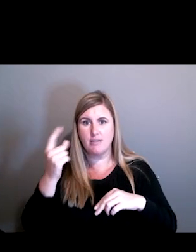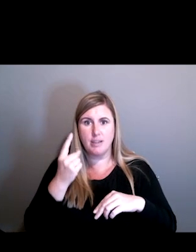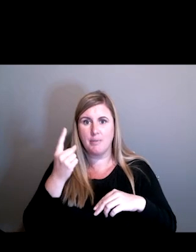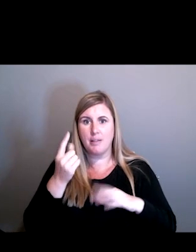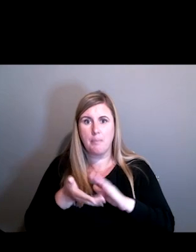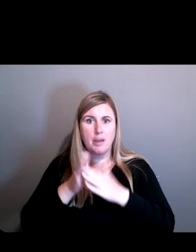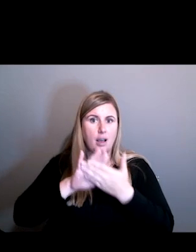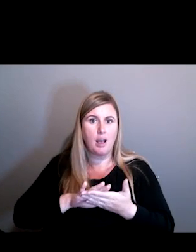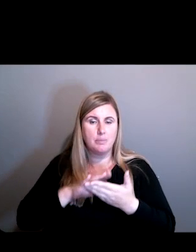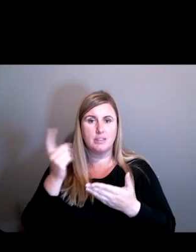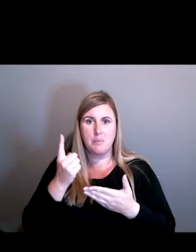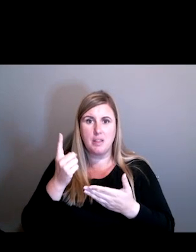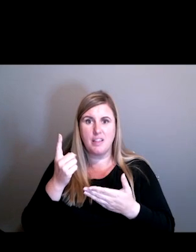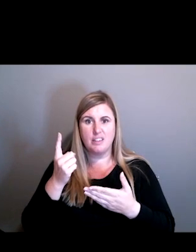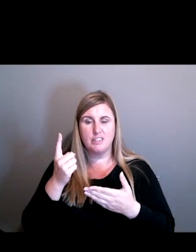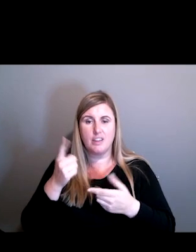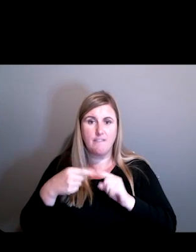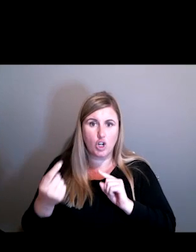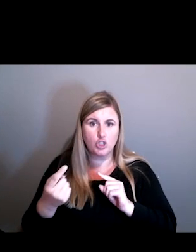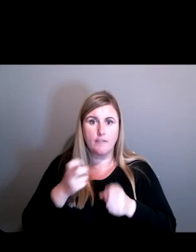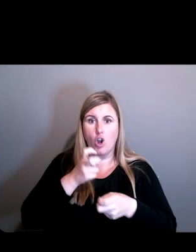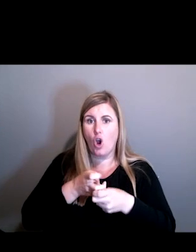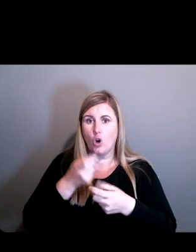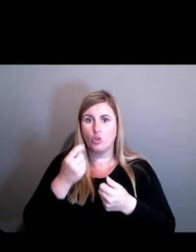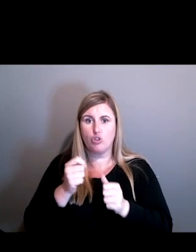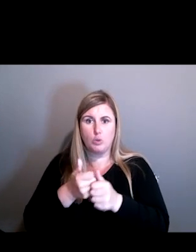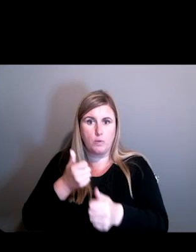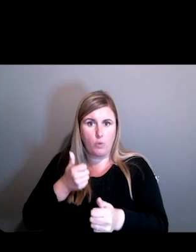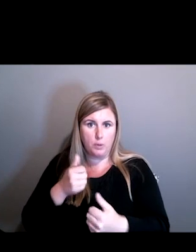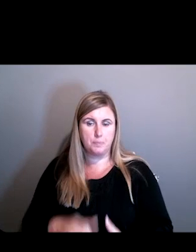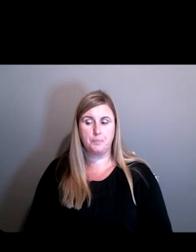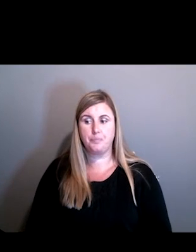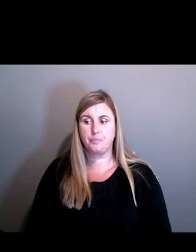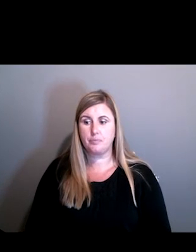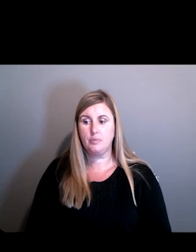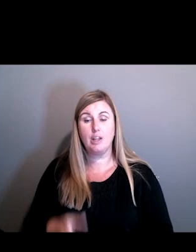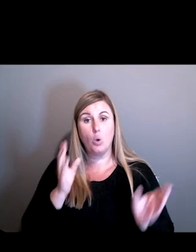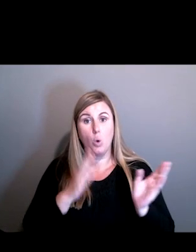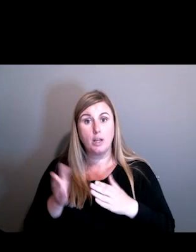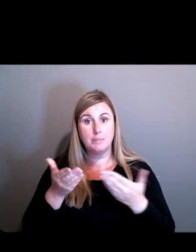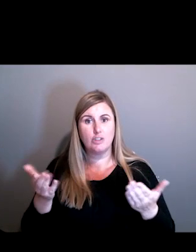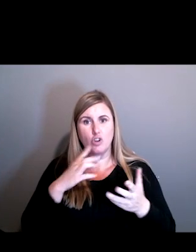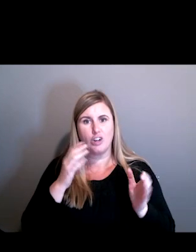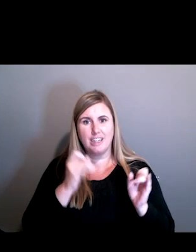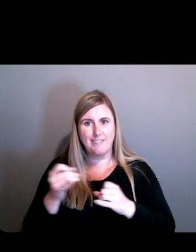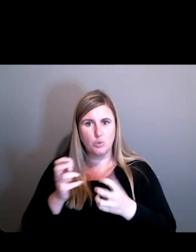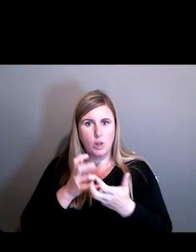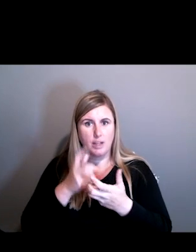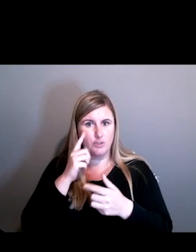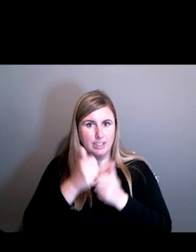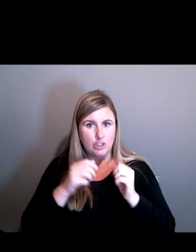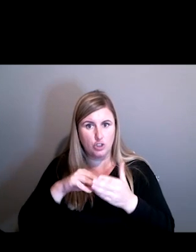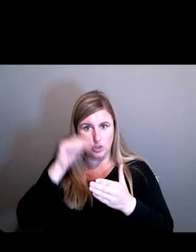instruction is still fun and not something that becomes something that is aversive, hard, or to be avoided. And these